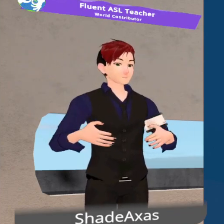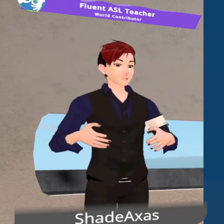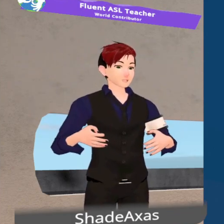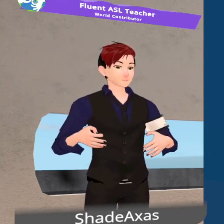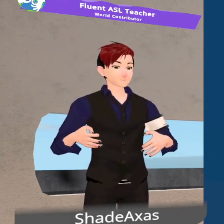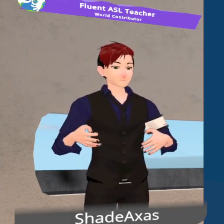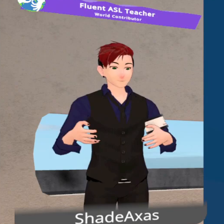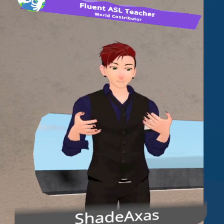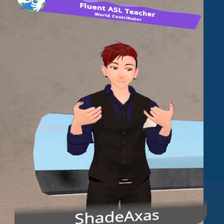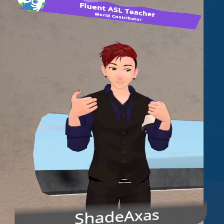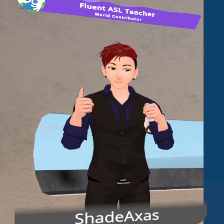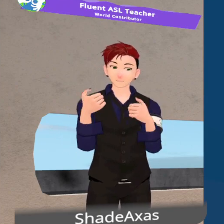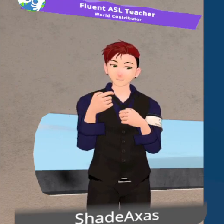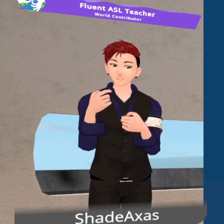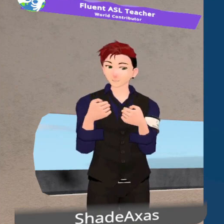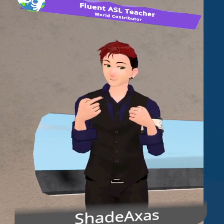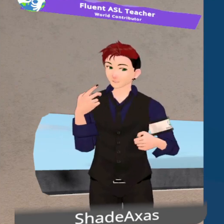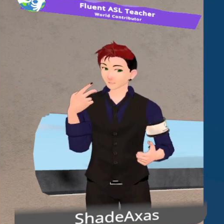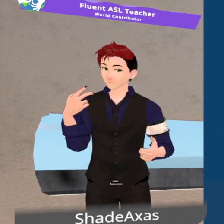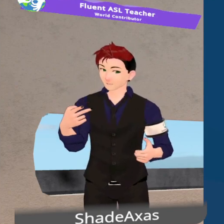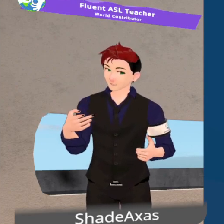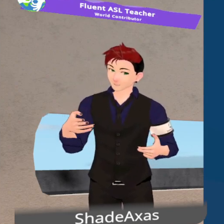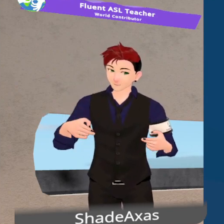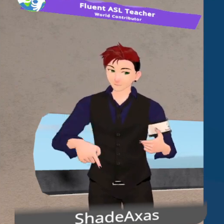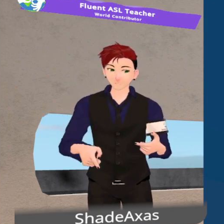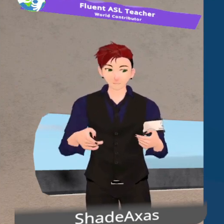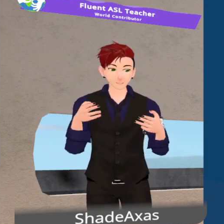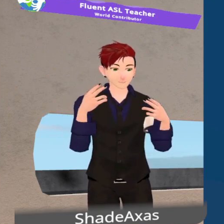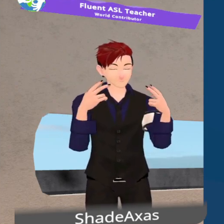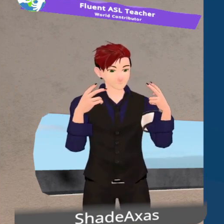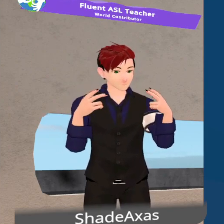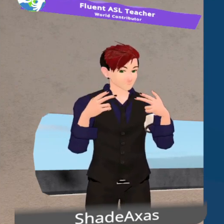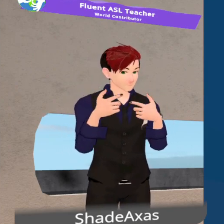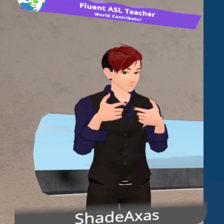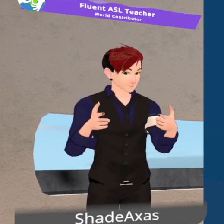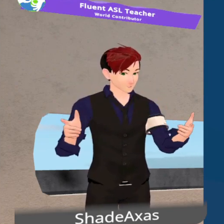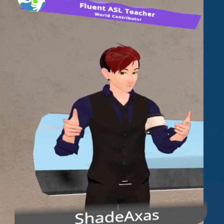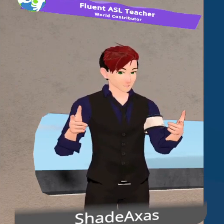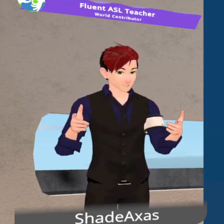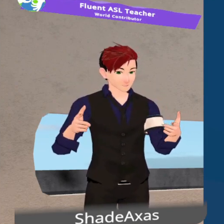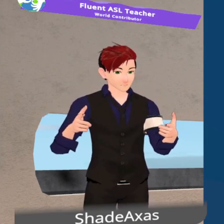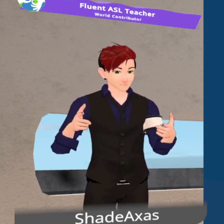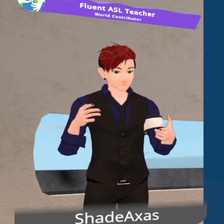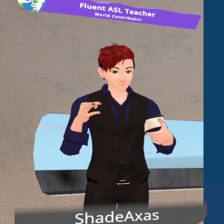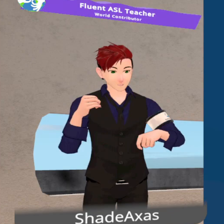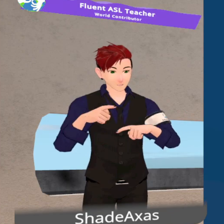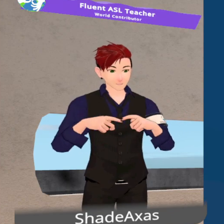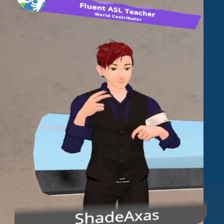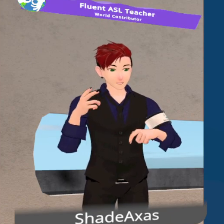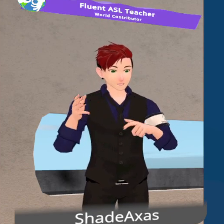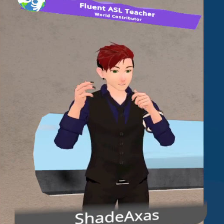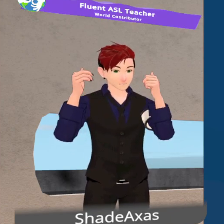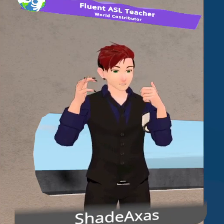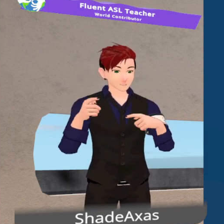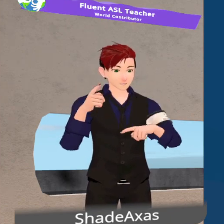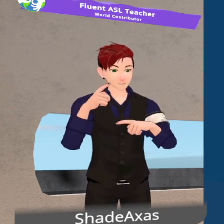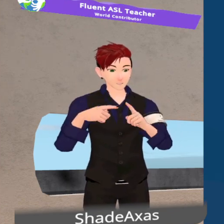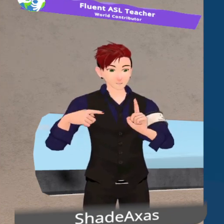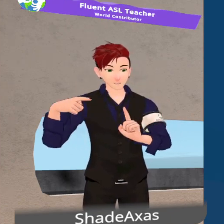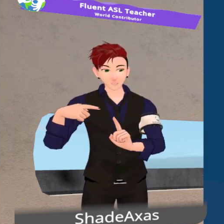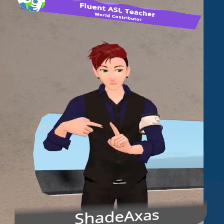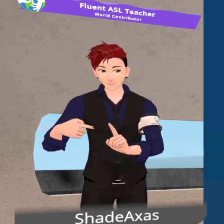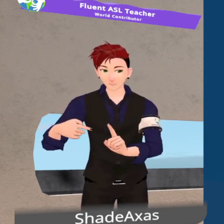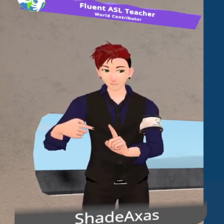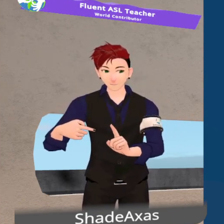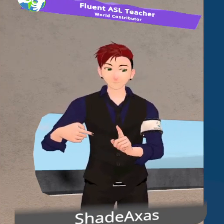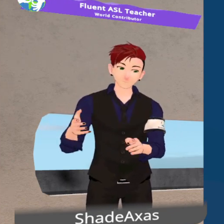level. Just try and make sure that everybody can see. This is a visual language, so if you can't see the